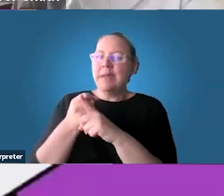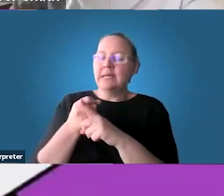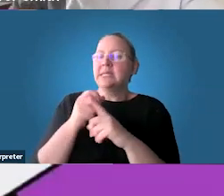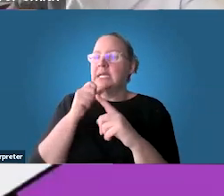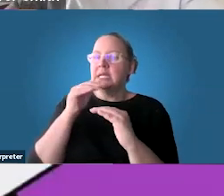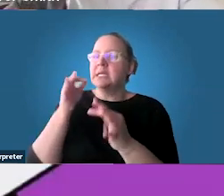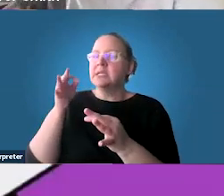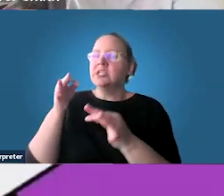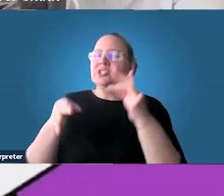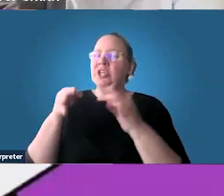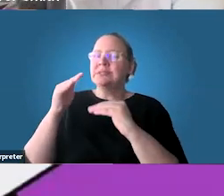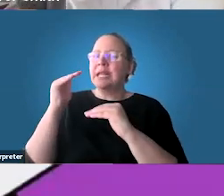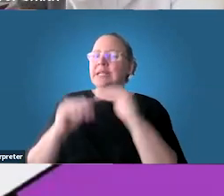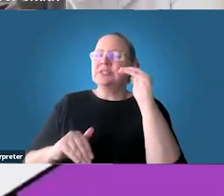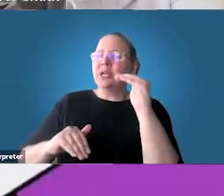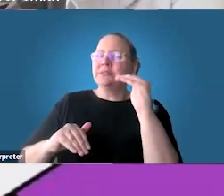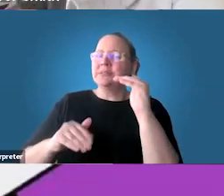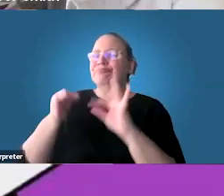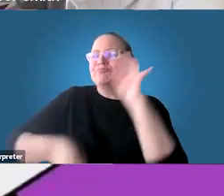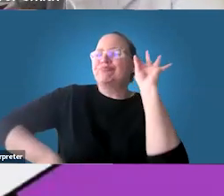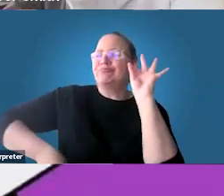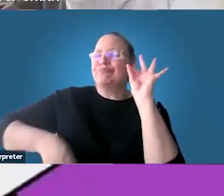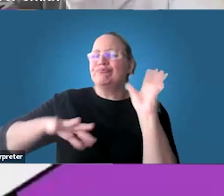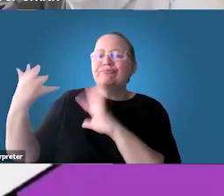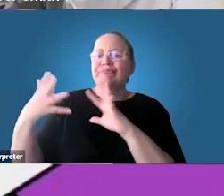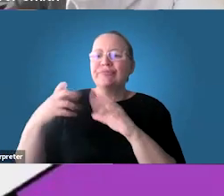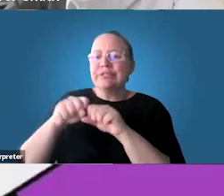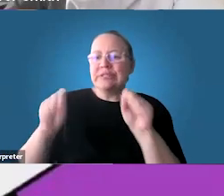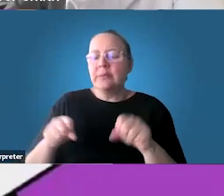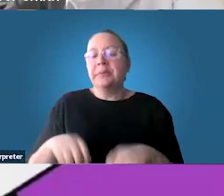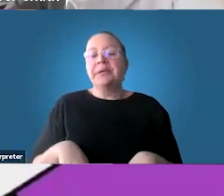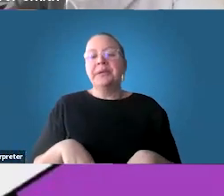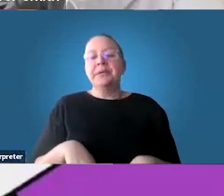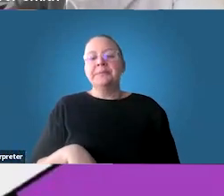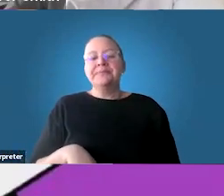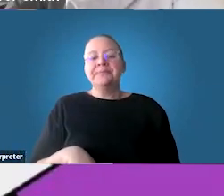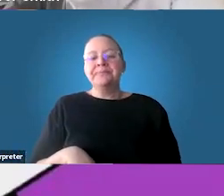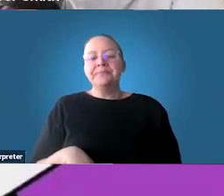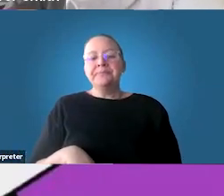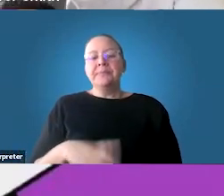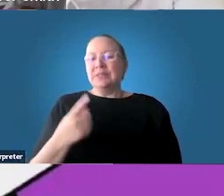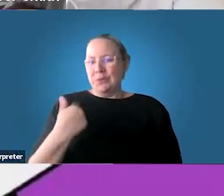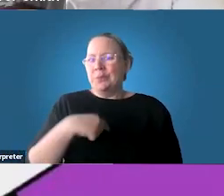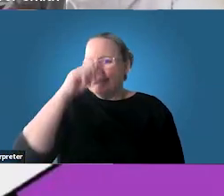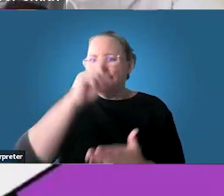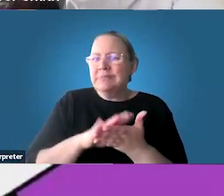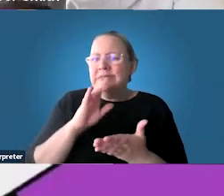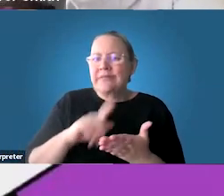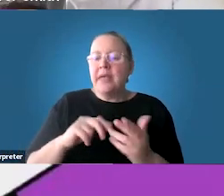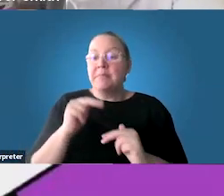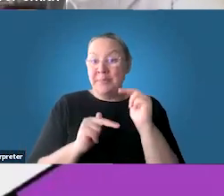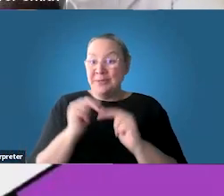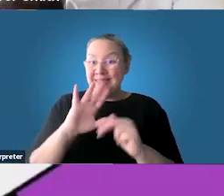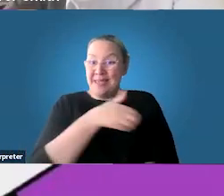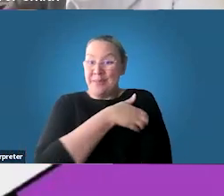without narrative power, even the best policy solutions can be ignored, misunderstood, or weaponized. So we really believe that building narrative power